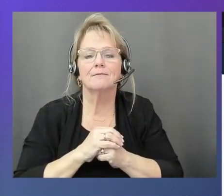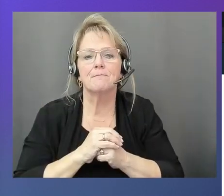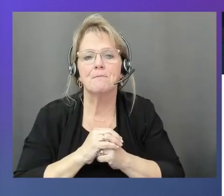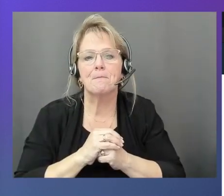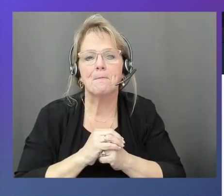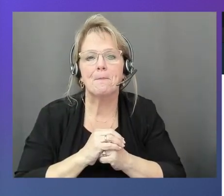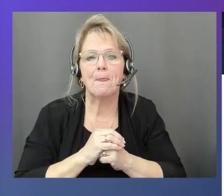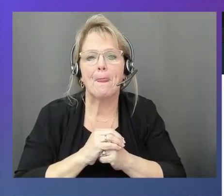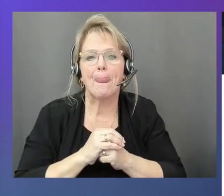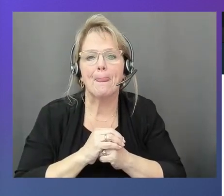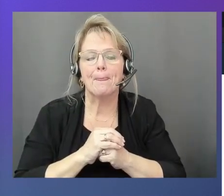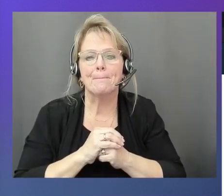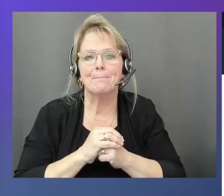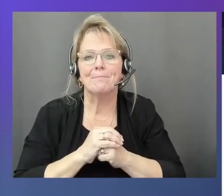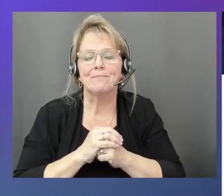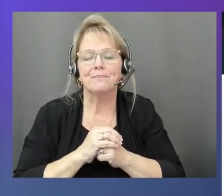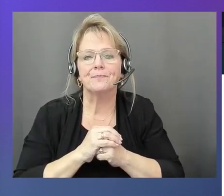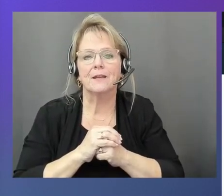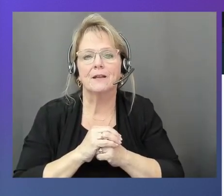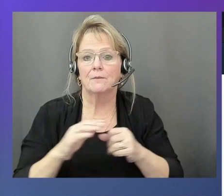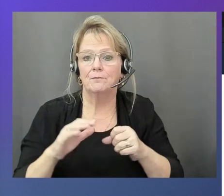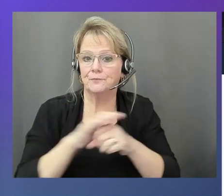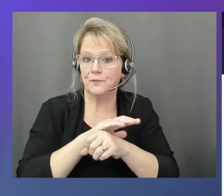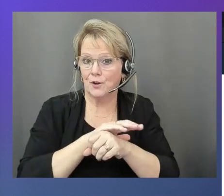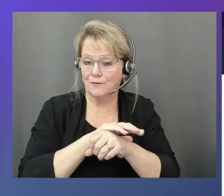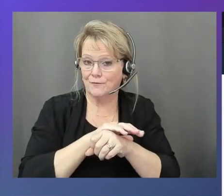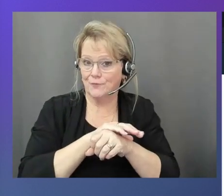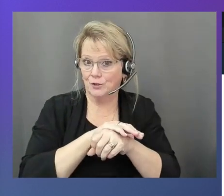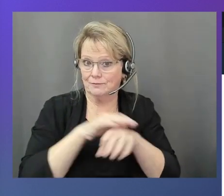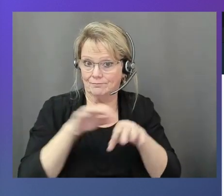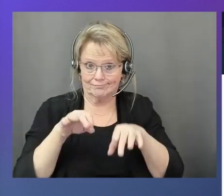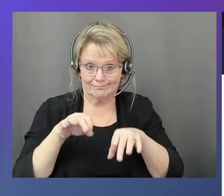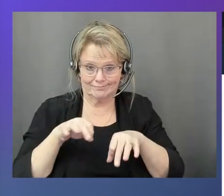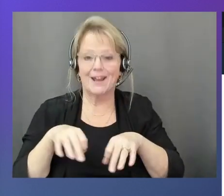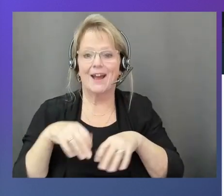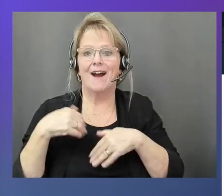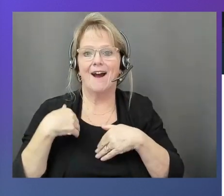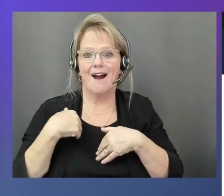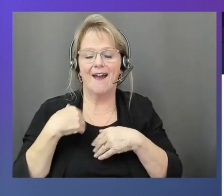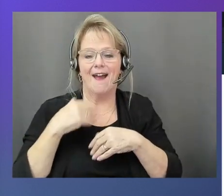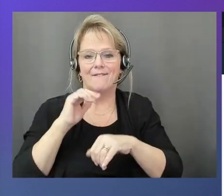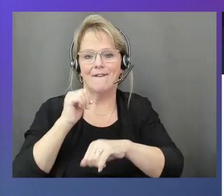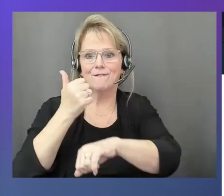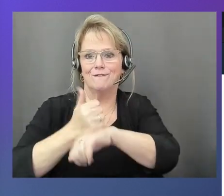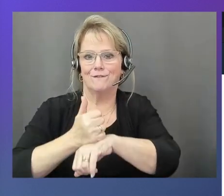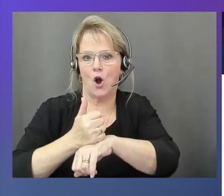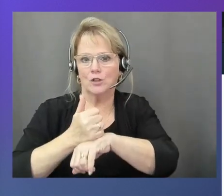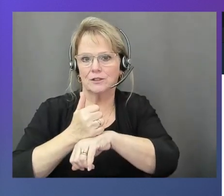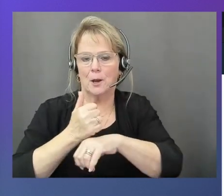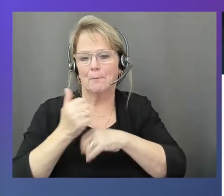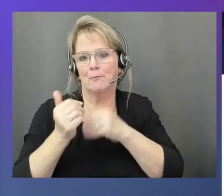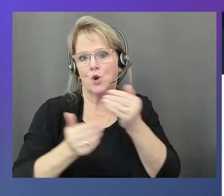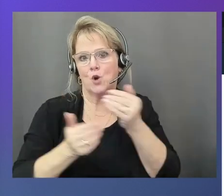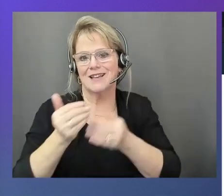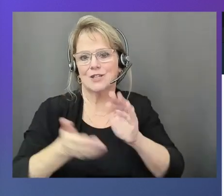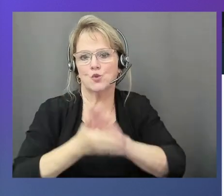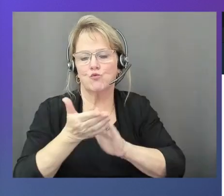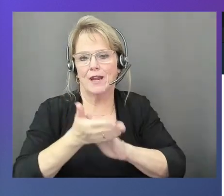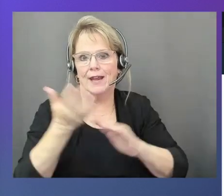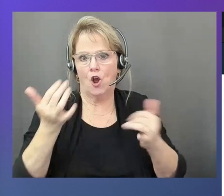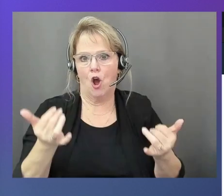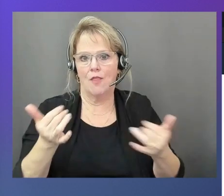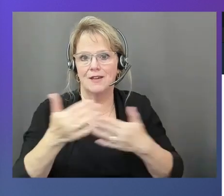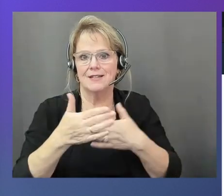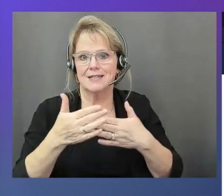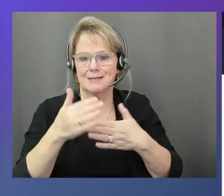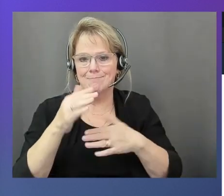So full disclosure, I actually have a fault injection process that's running on this box. So there are supposed to be errors. Yep, that's good.